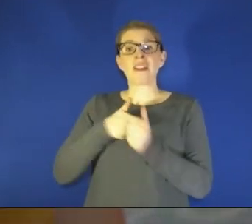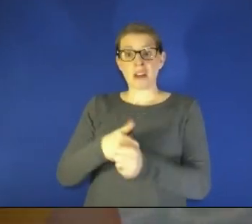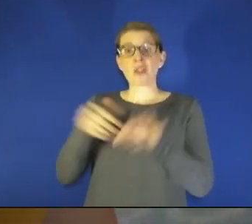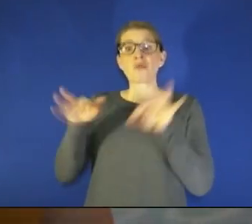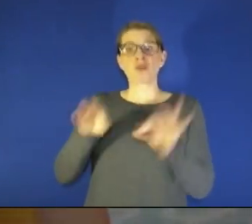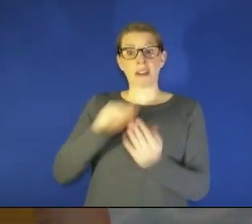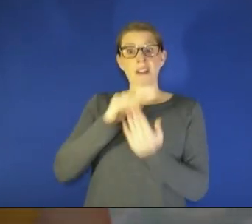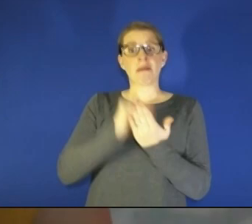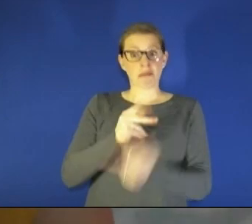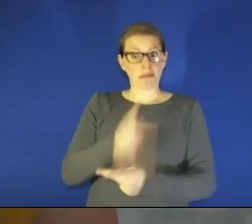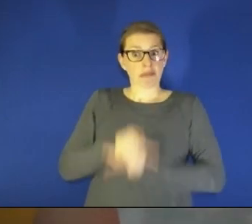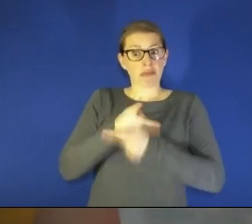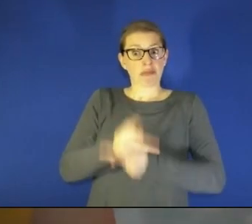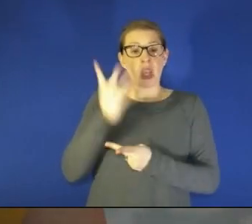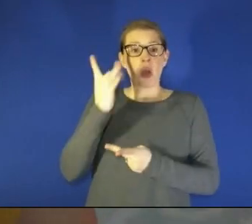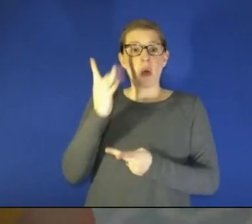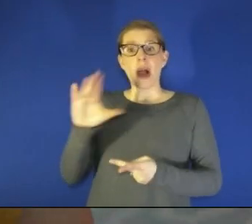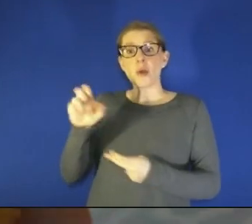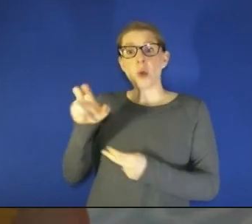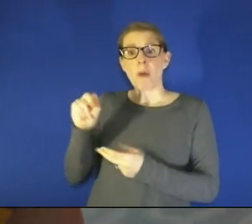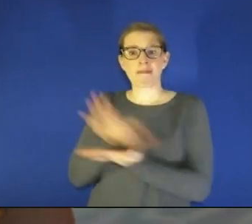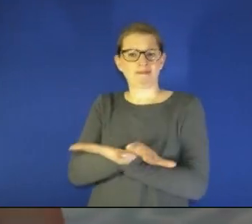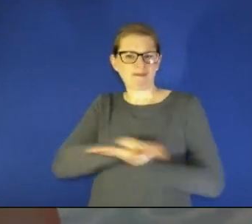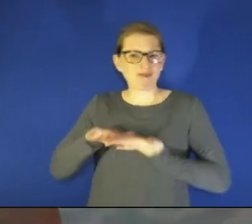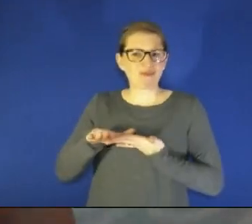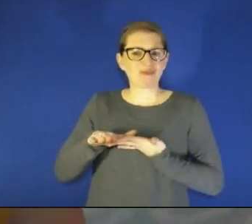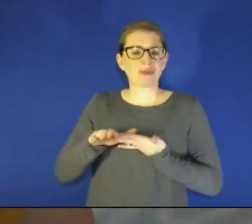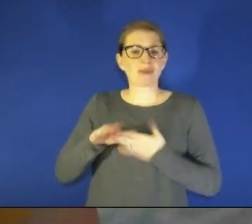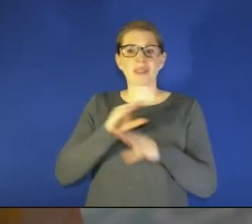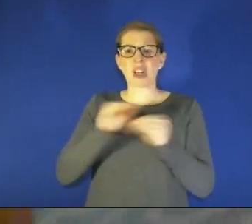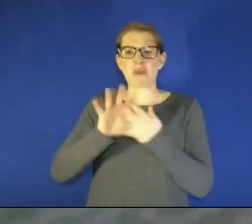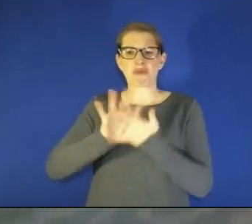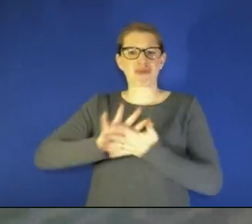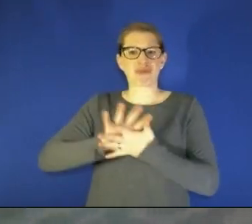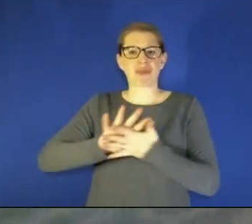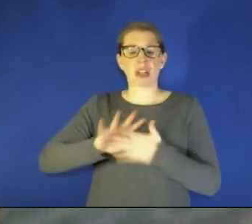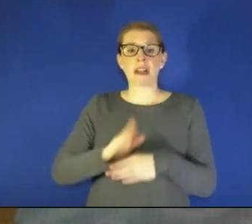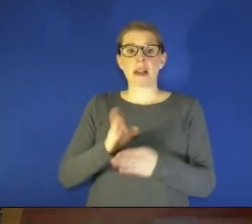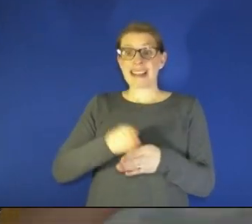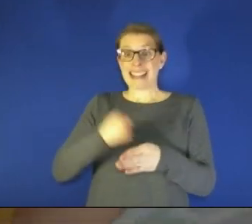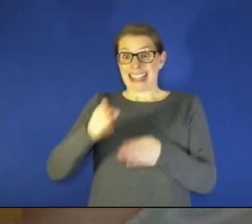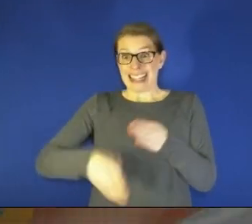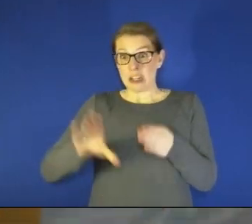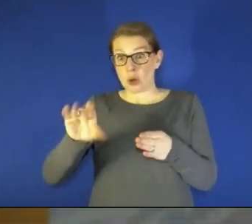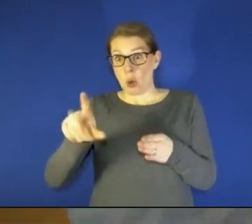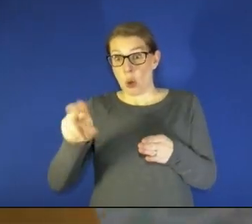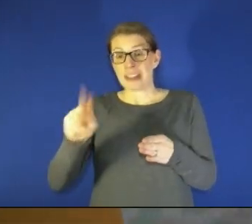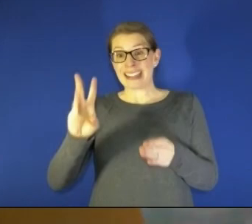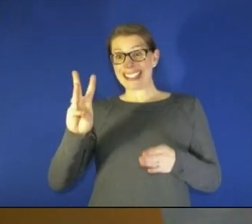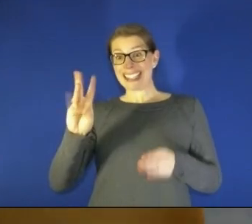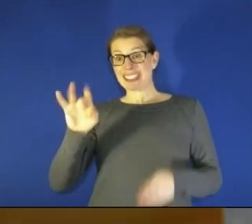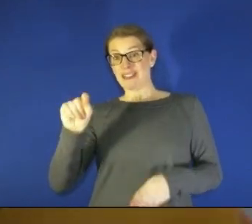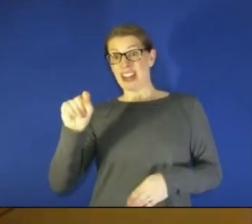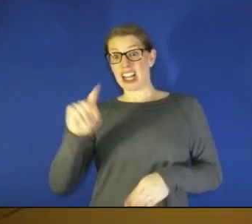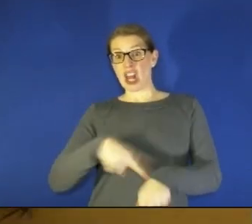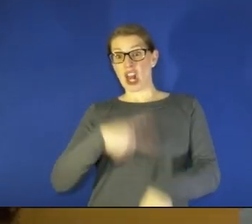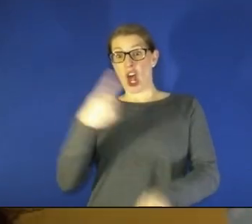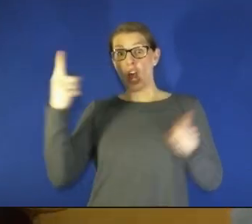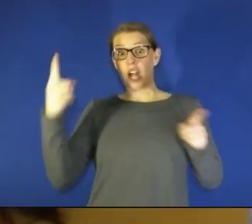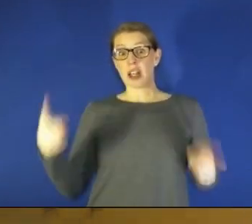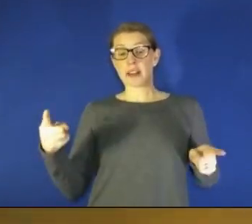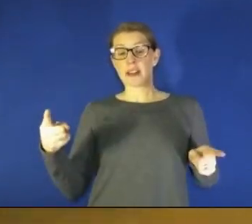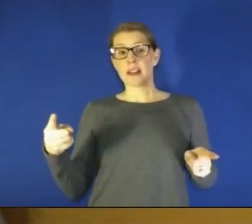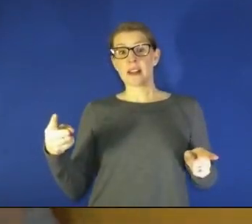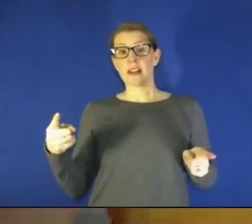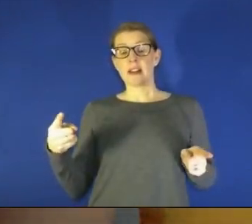so the colon is nice and clean. And then once we get to the end of the colon, which is 6 feet long, we, just like John